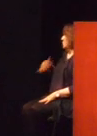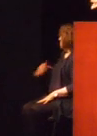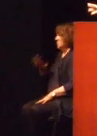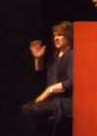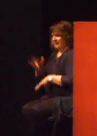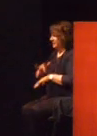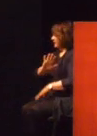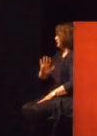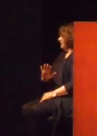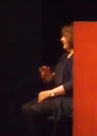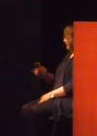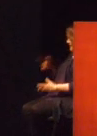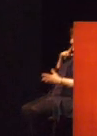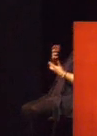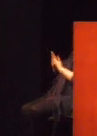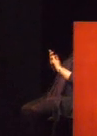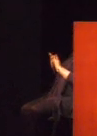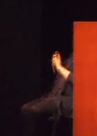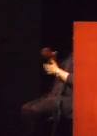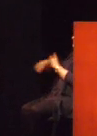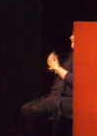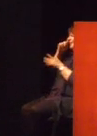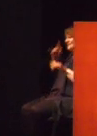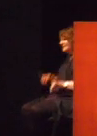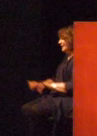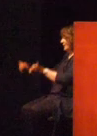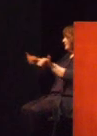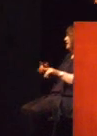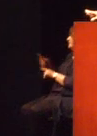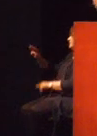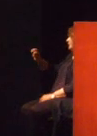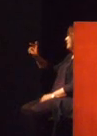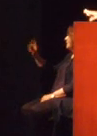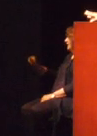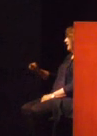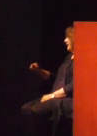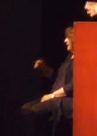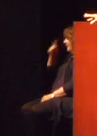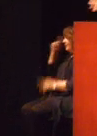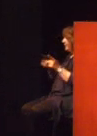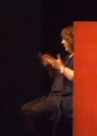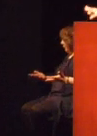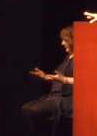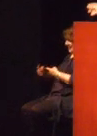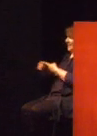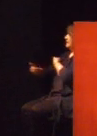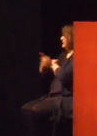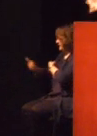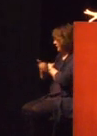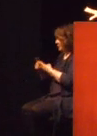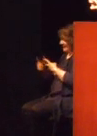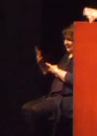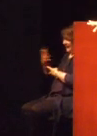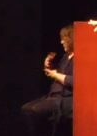And it fit with all of the stereotypes that I got from the media about who black people are. It's dangerous, it's scary, don't go there, don't buy property there,